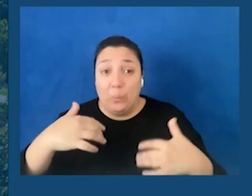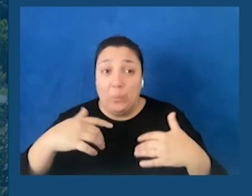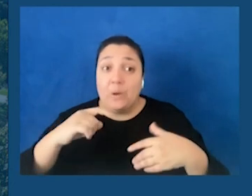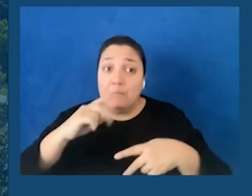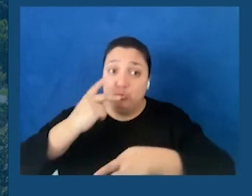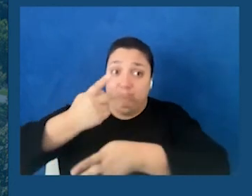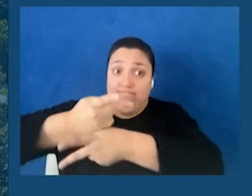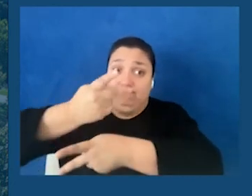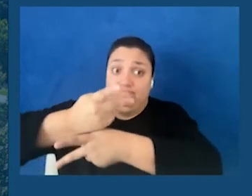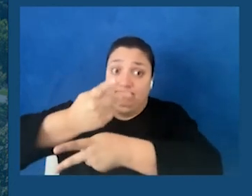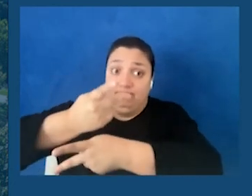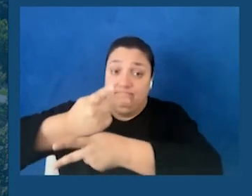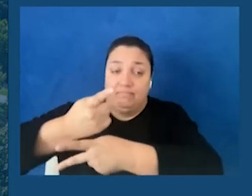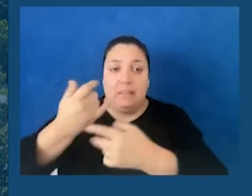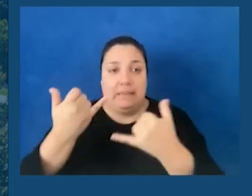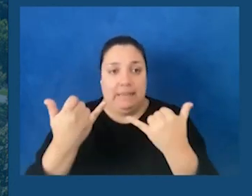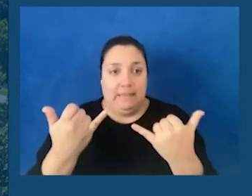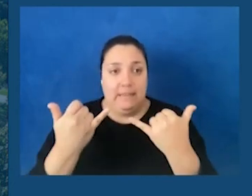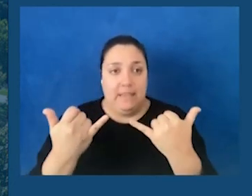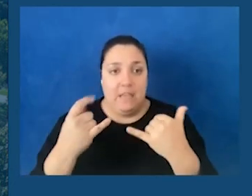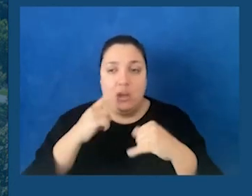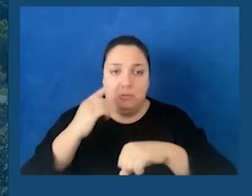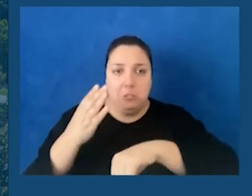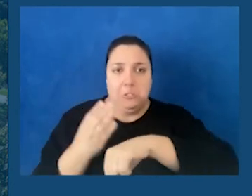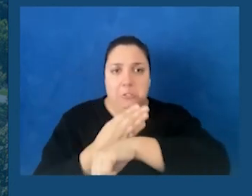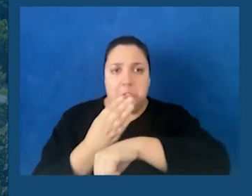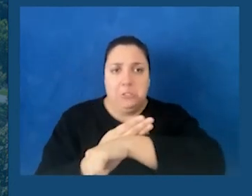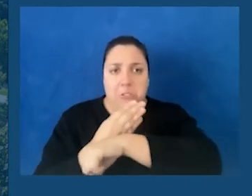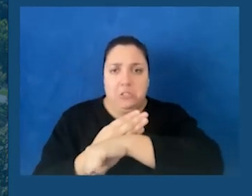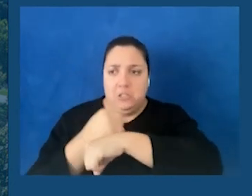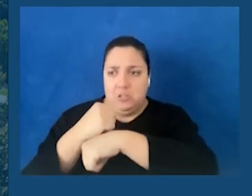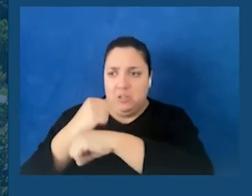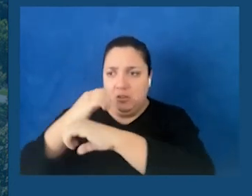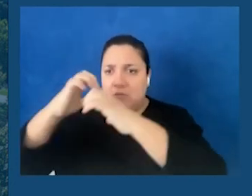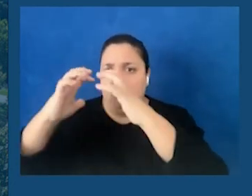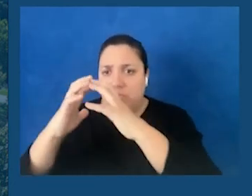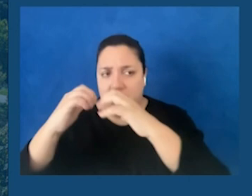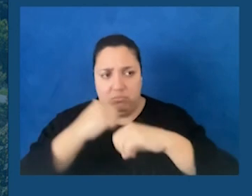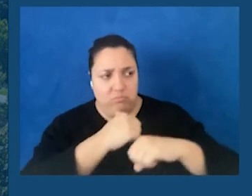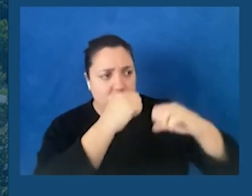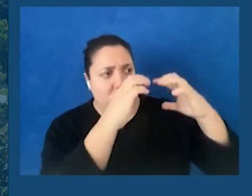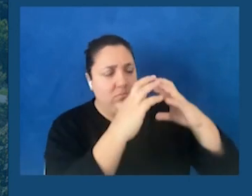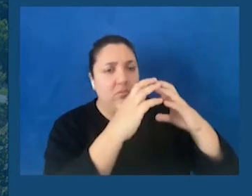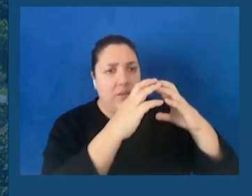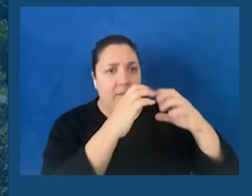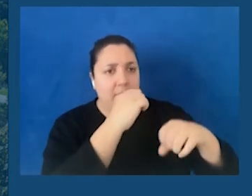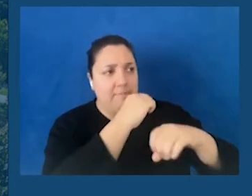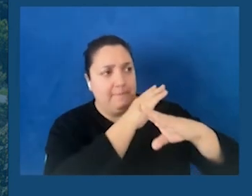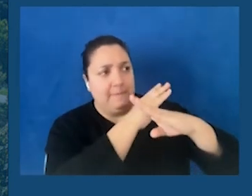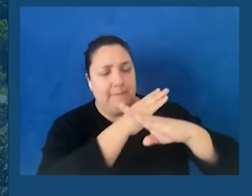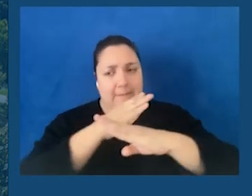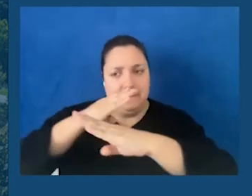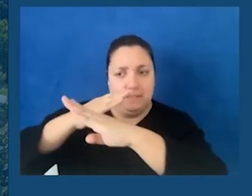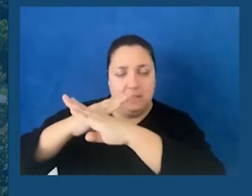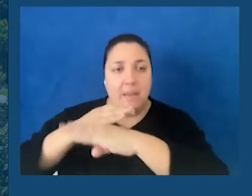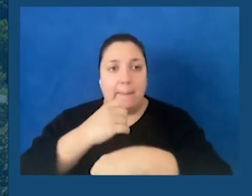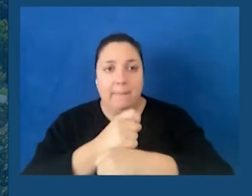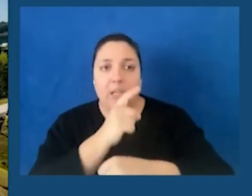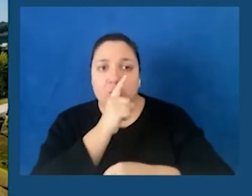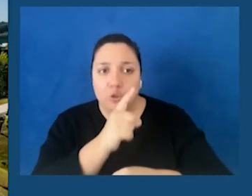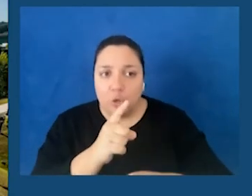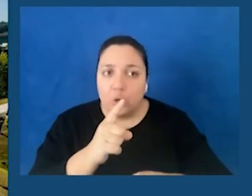the steps to equip our communities to be ready for the new normal. And our budget sets aside money to do just